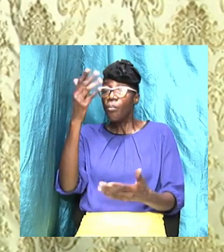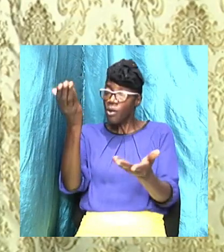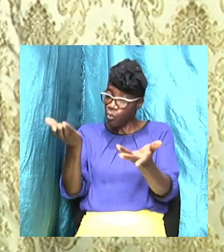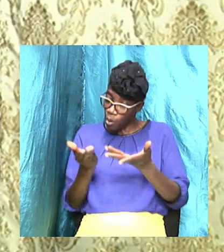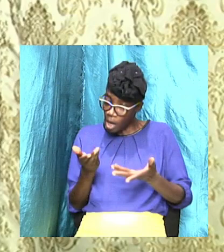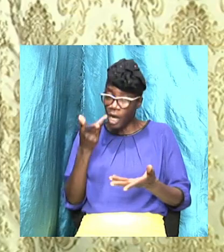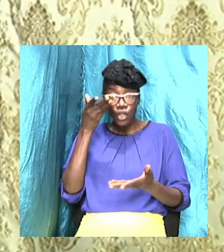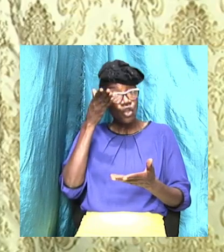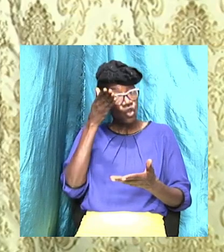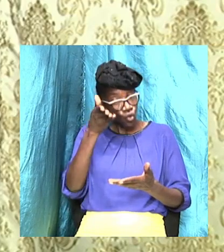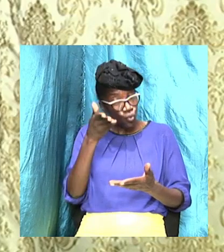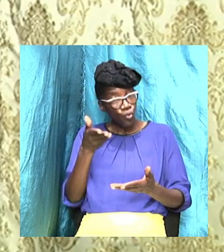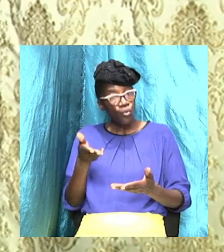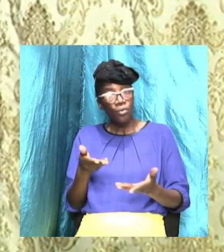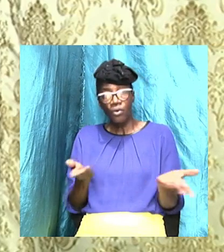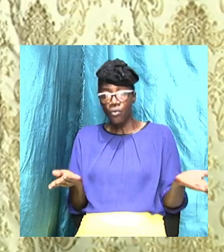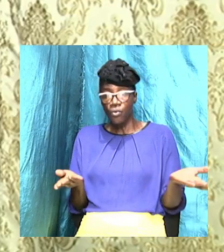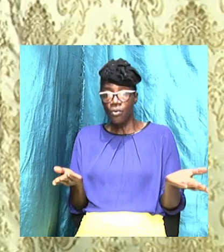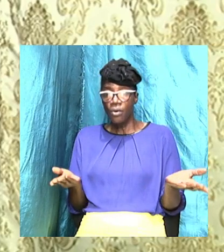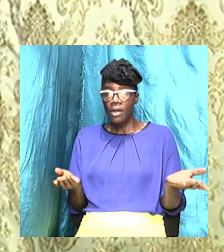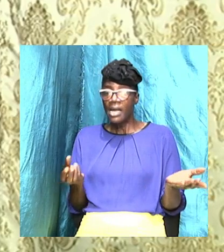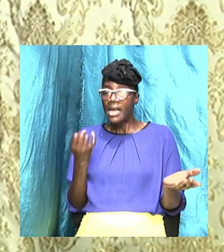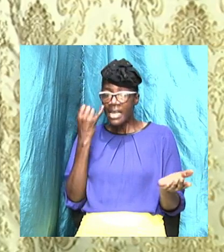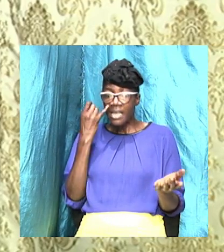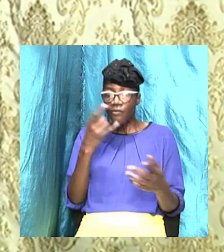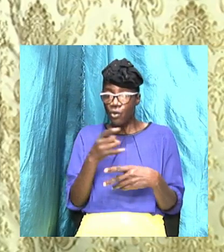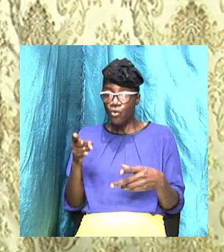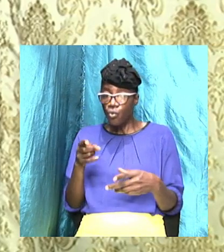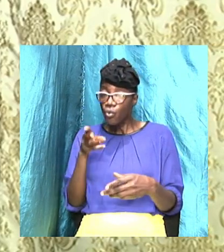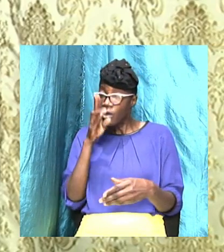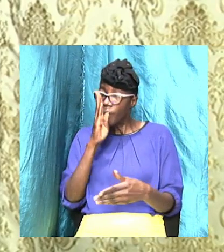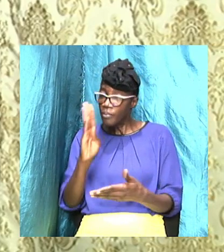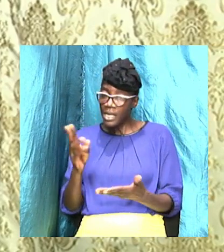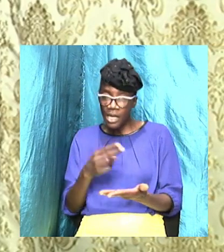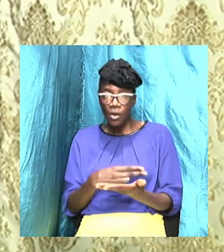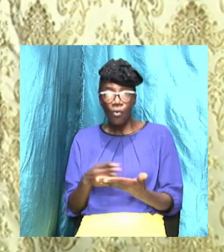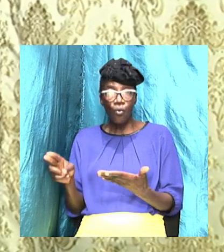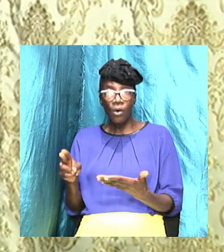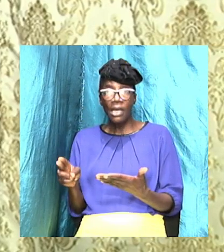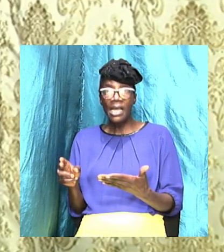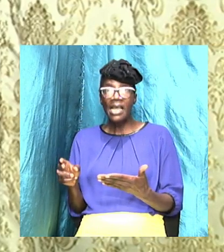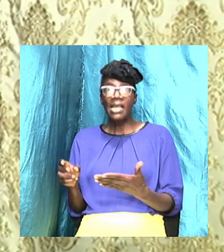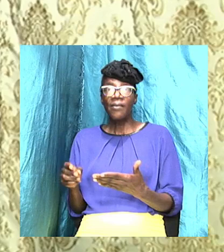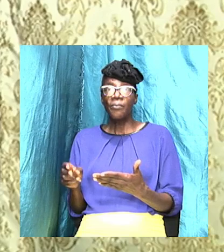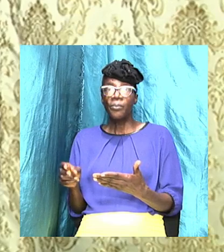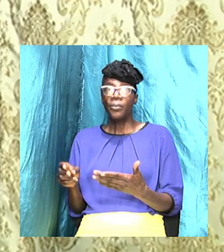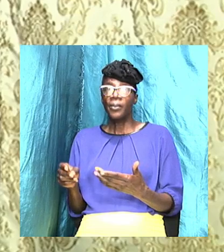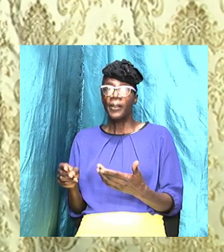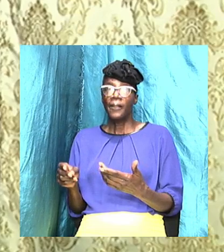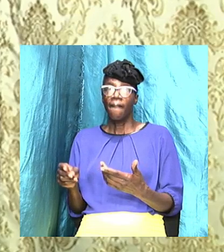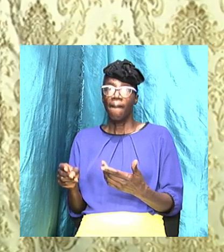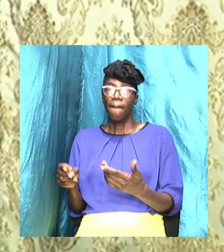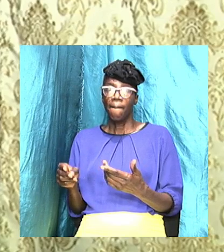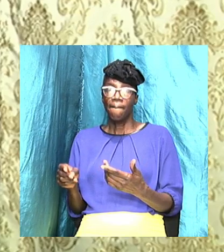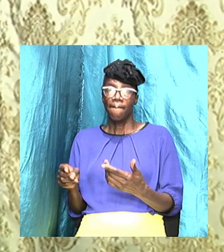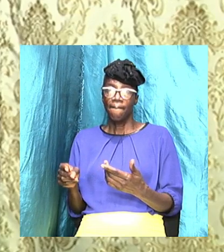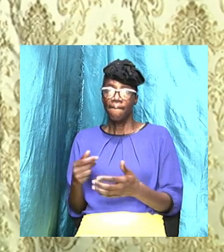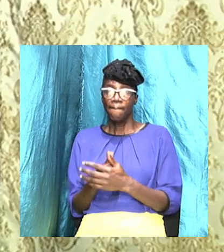want you to do. And if you do it, you shall be holy. Amen. And then he said,